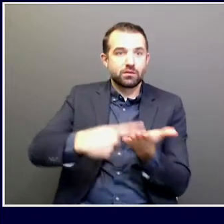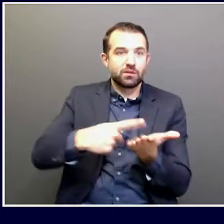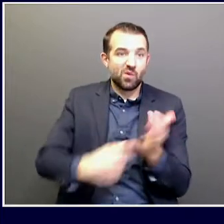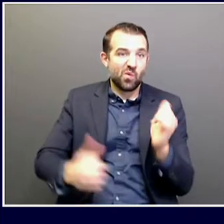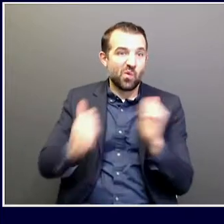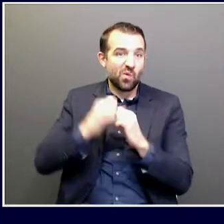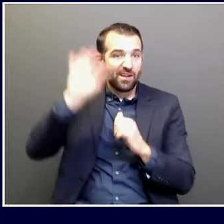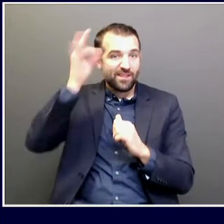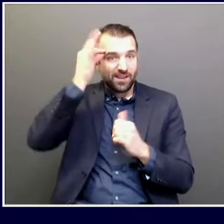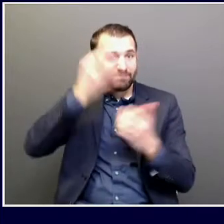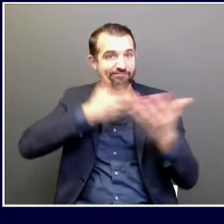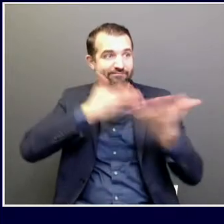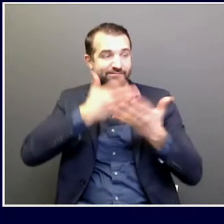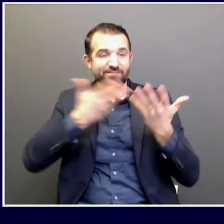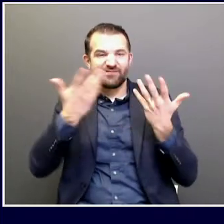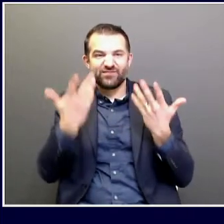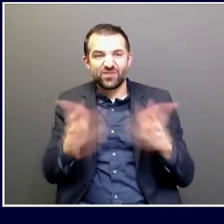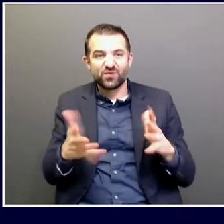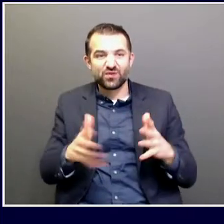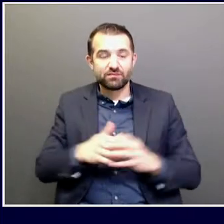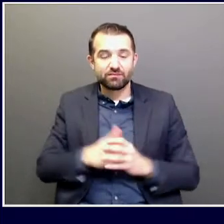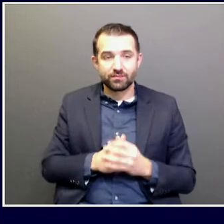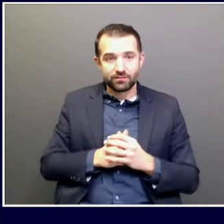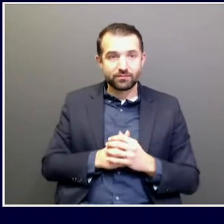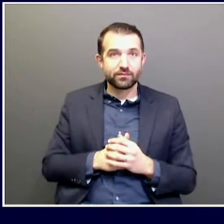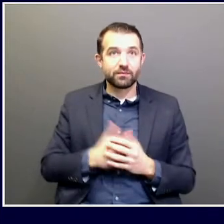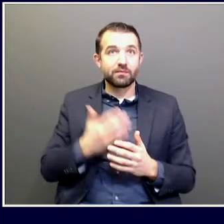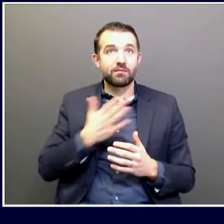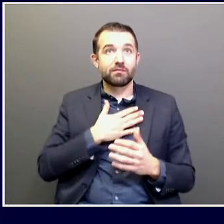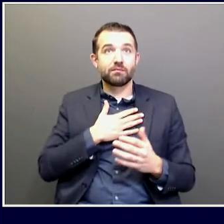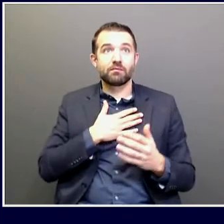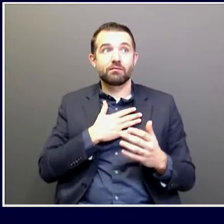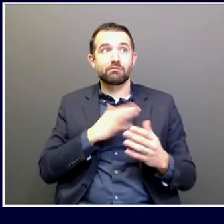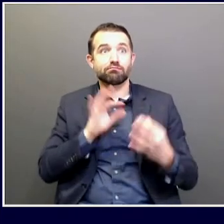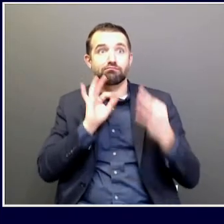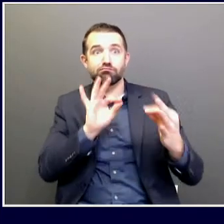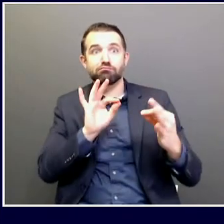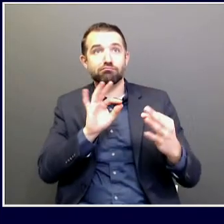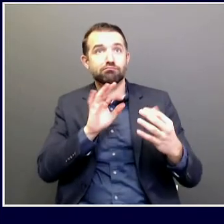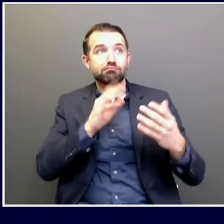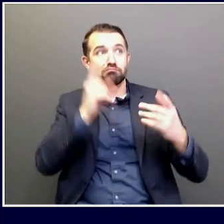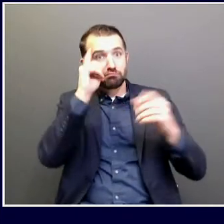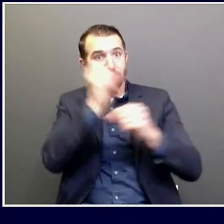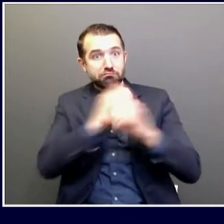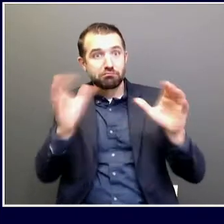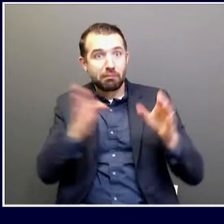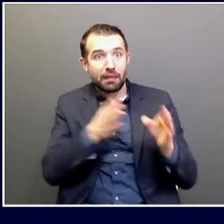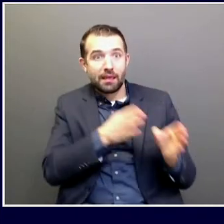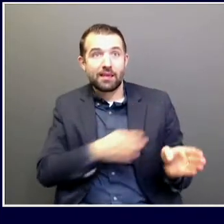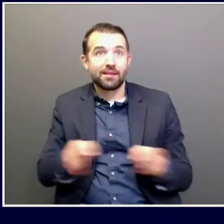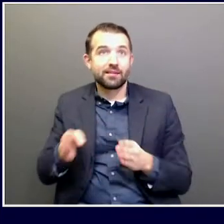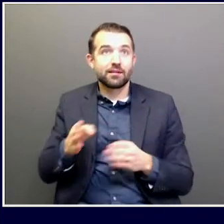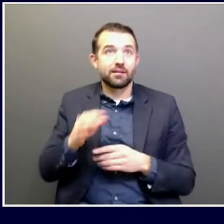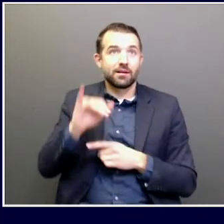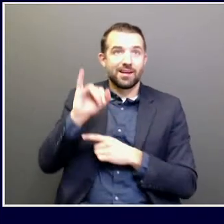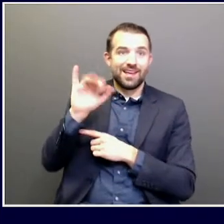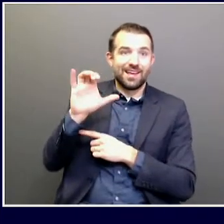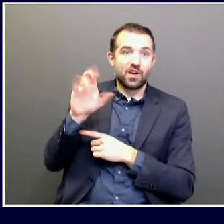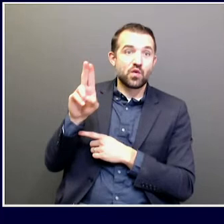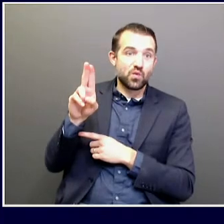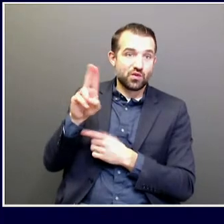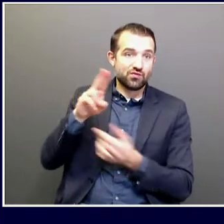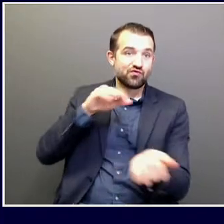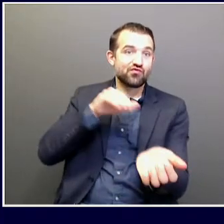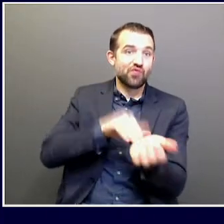our ideal way to expand our critical care capacity is to have more critical care providers, physicians, critical